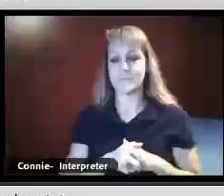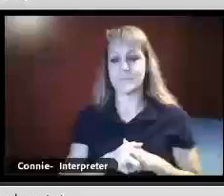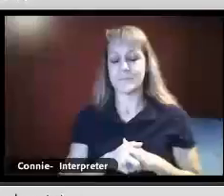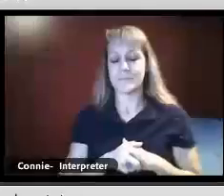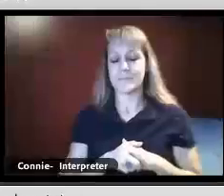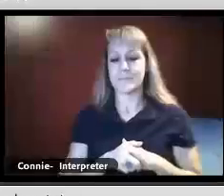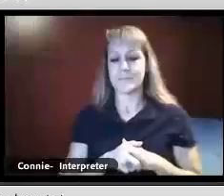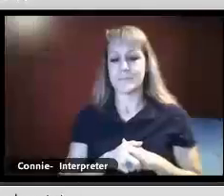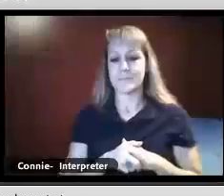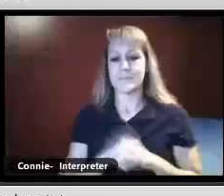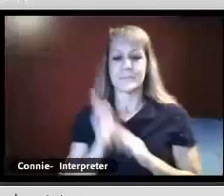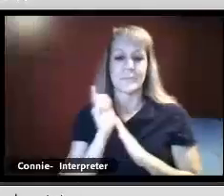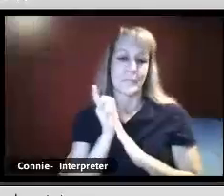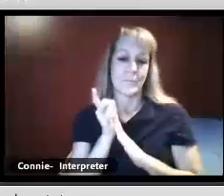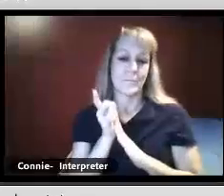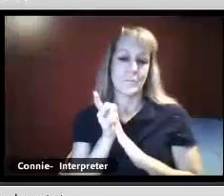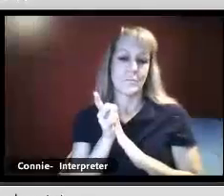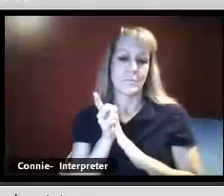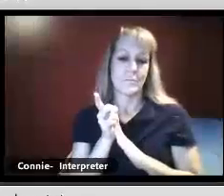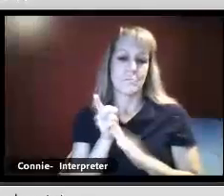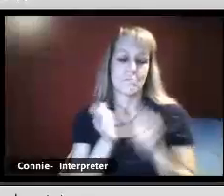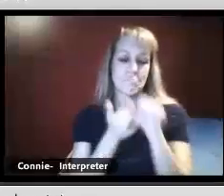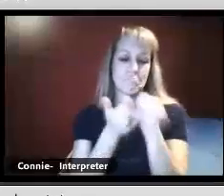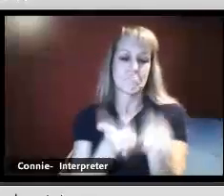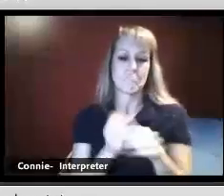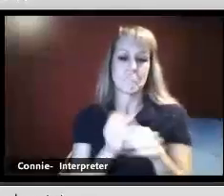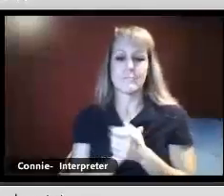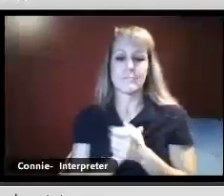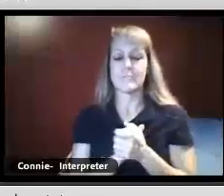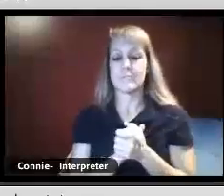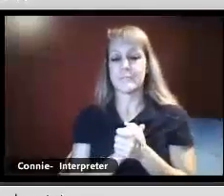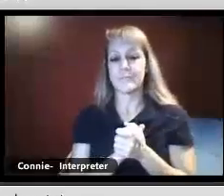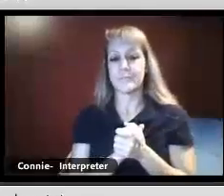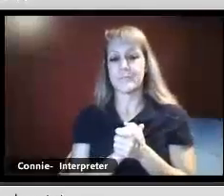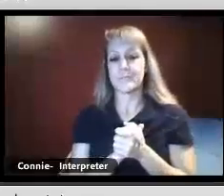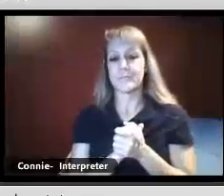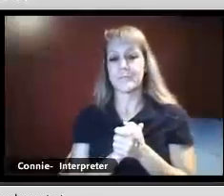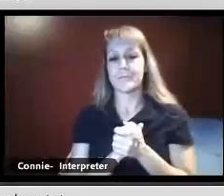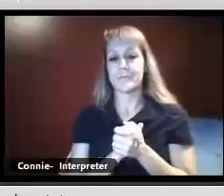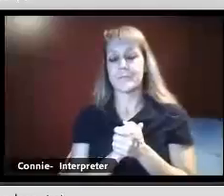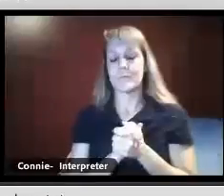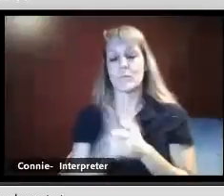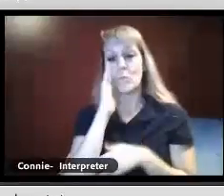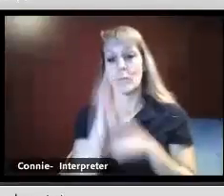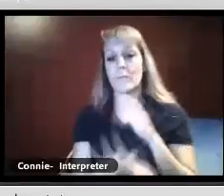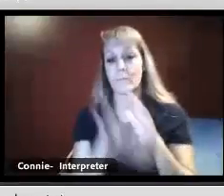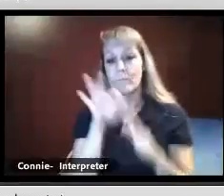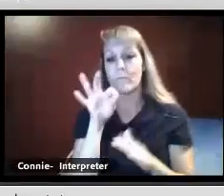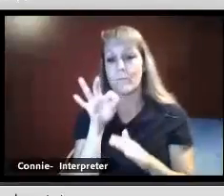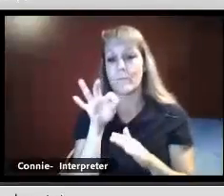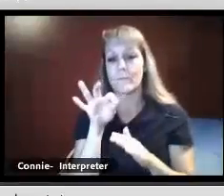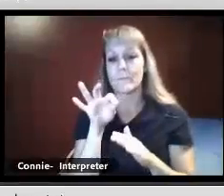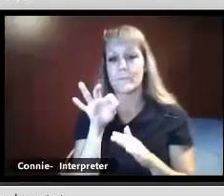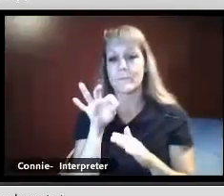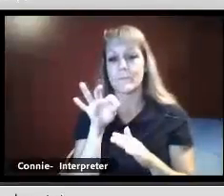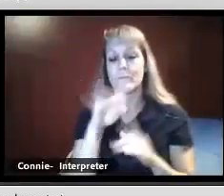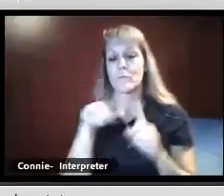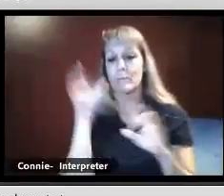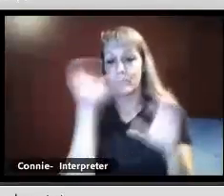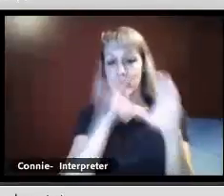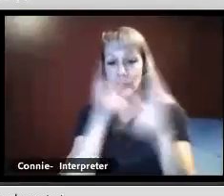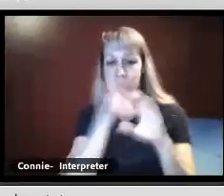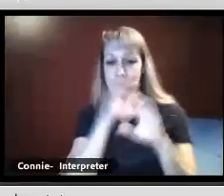I'm going to give you a moment to follow along. And what you're going to find when you perform a search,